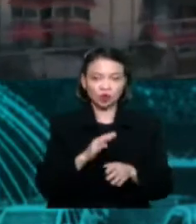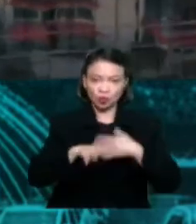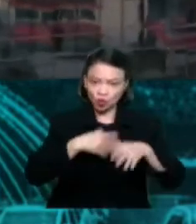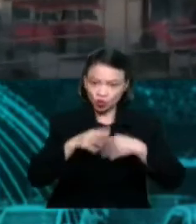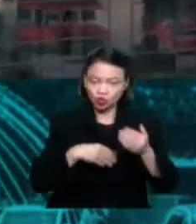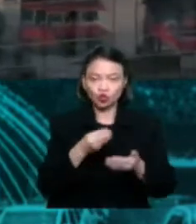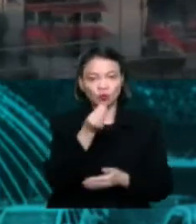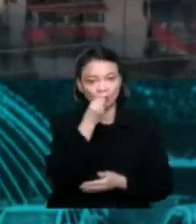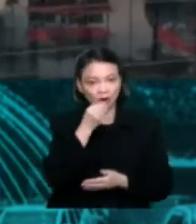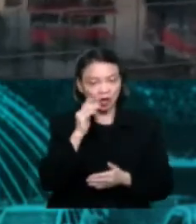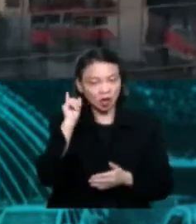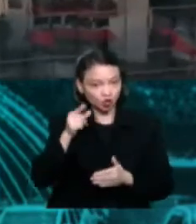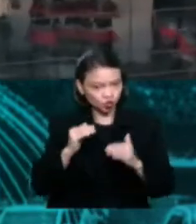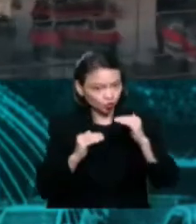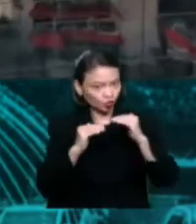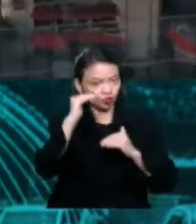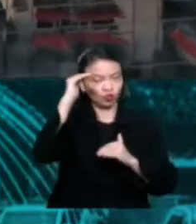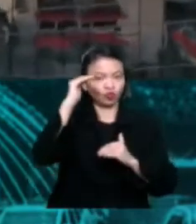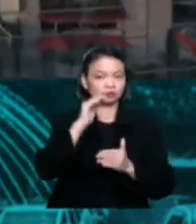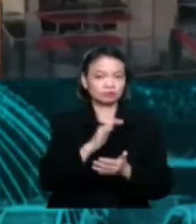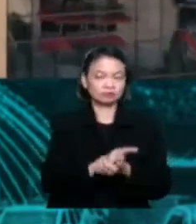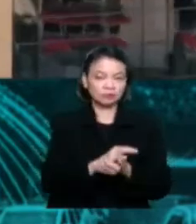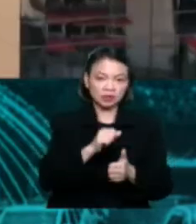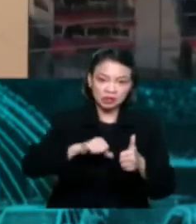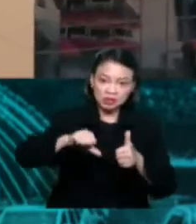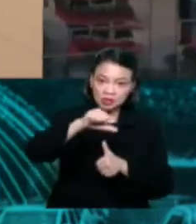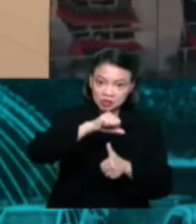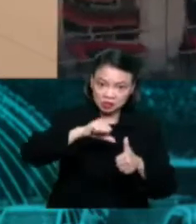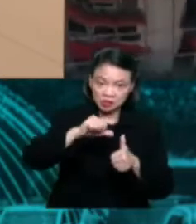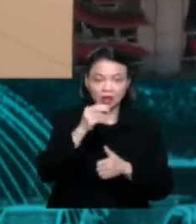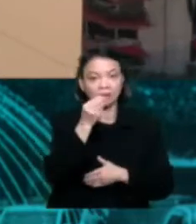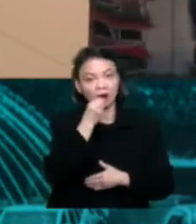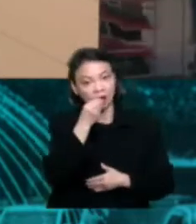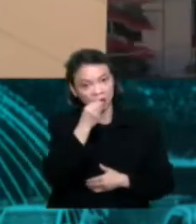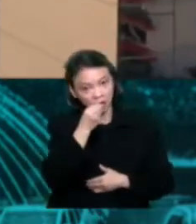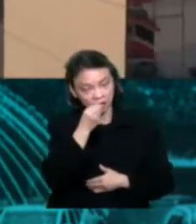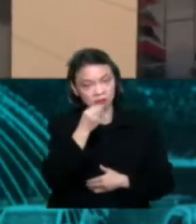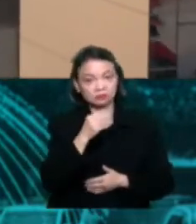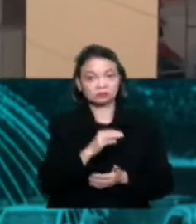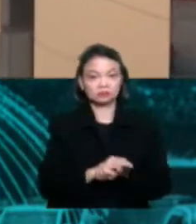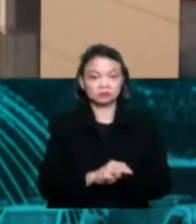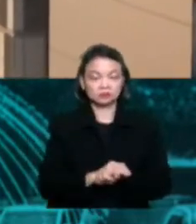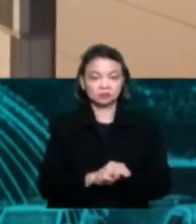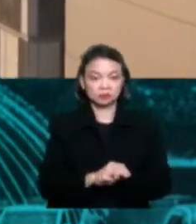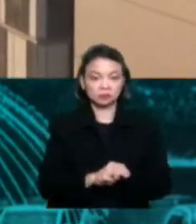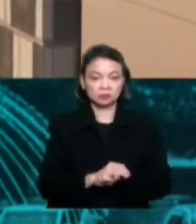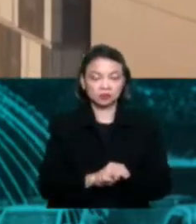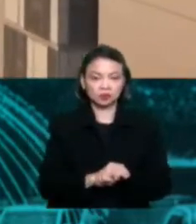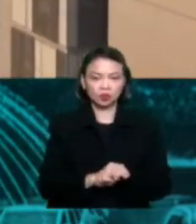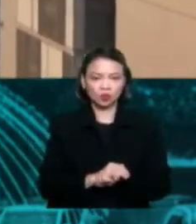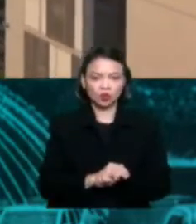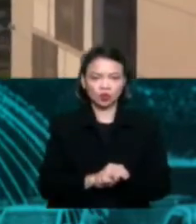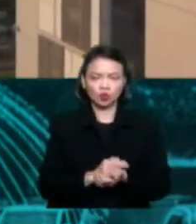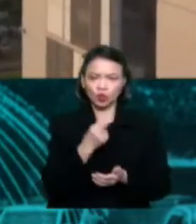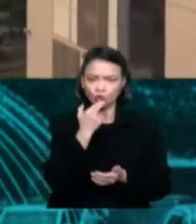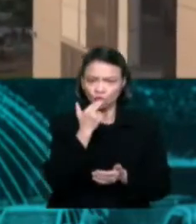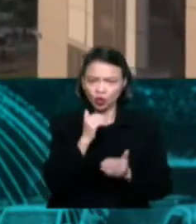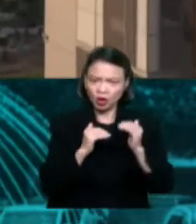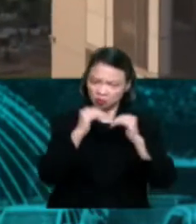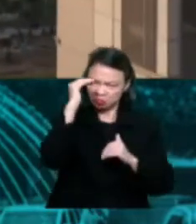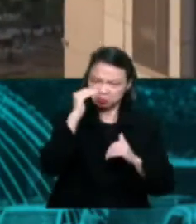contents maybe is very high in the sugar or in the salt, something like that.